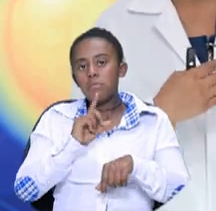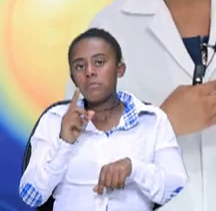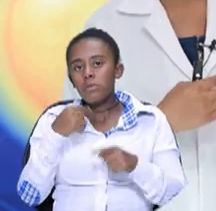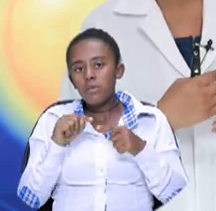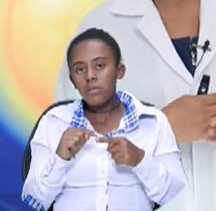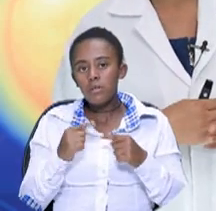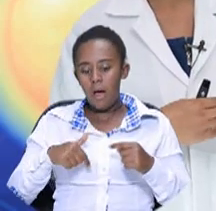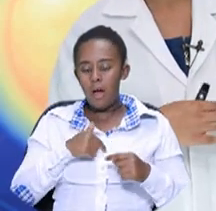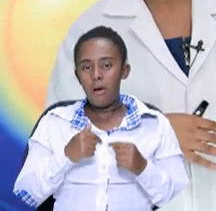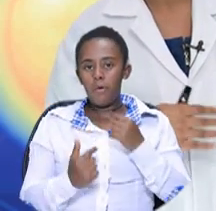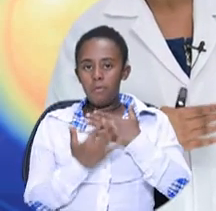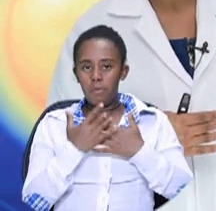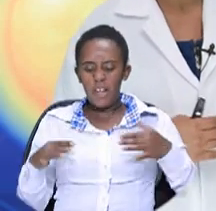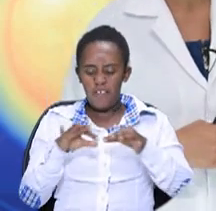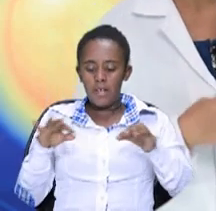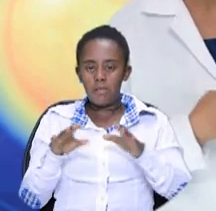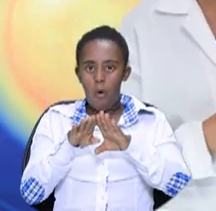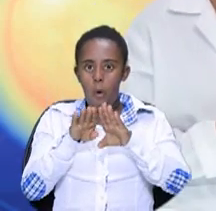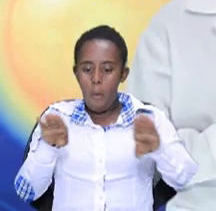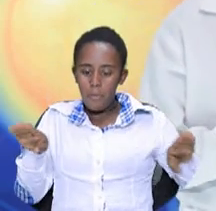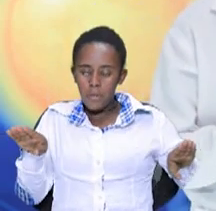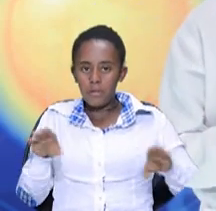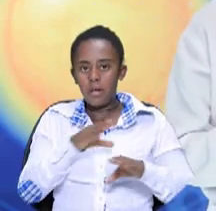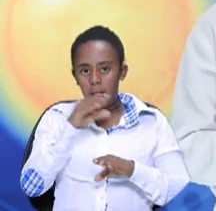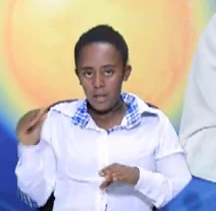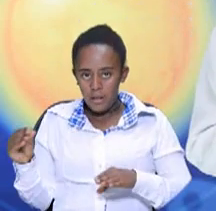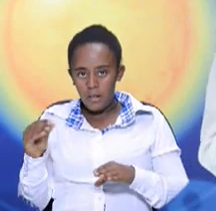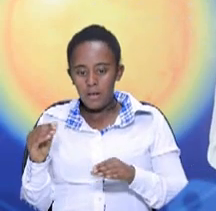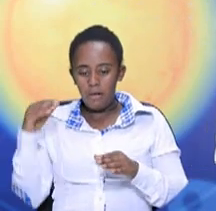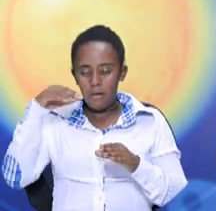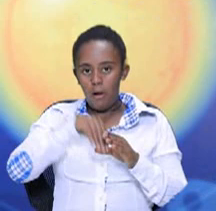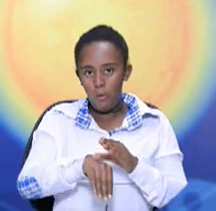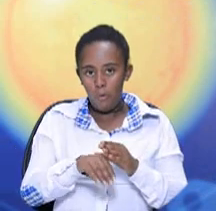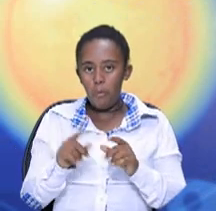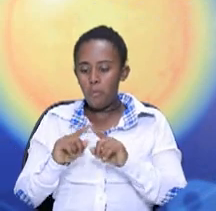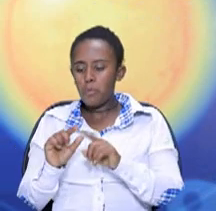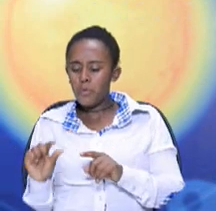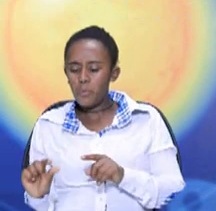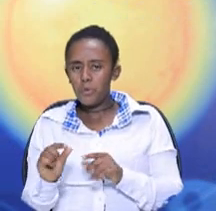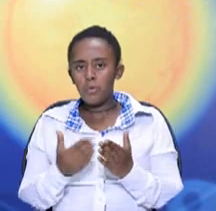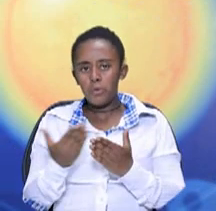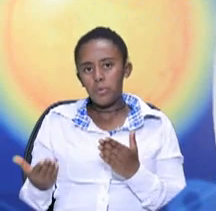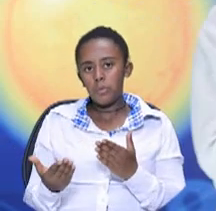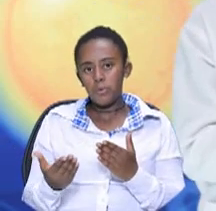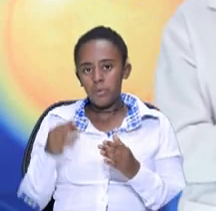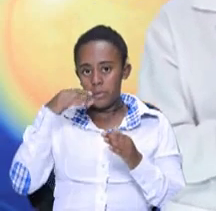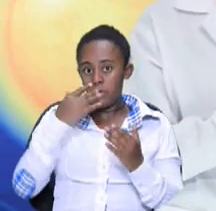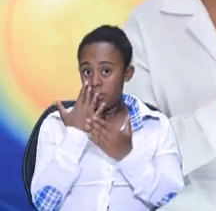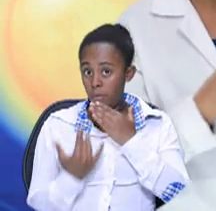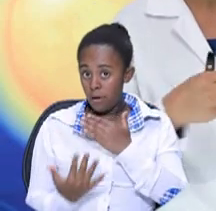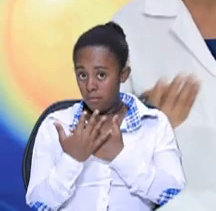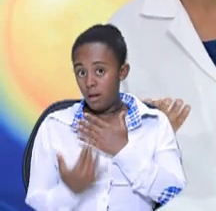happen? Our blood vessels become open, and this opening will allow microorganisms to enter to the